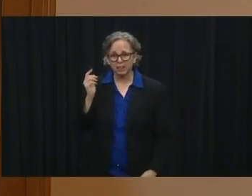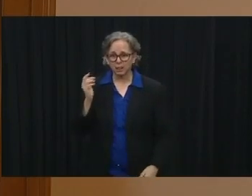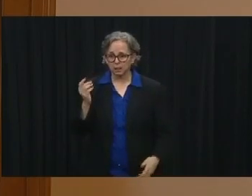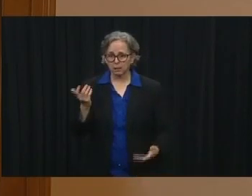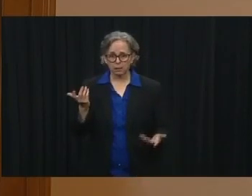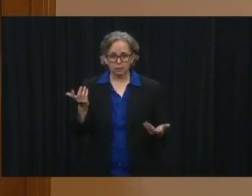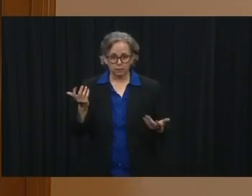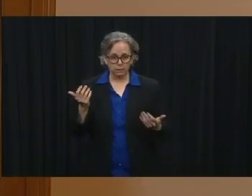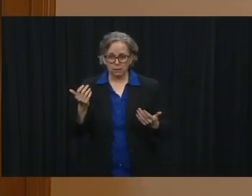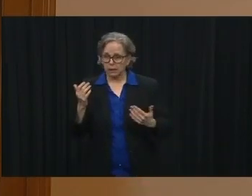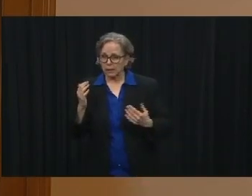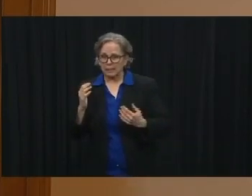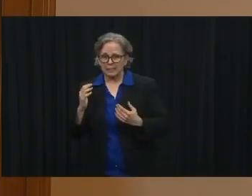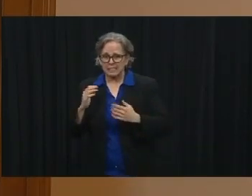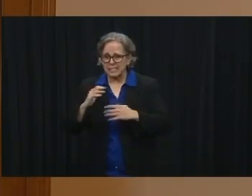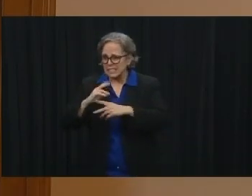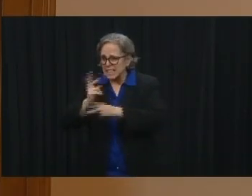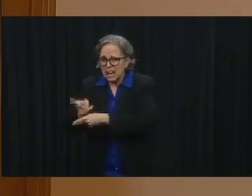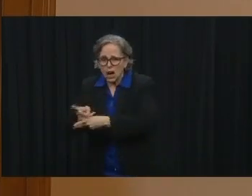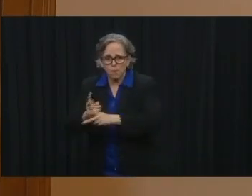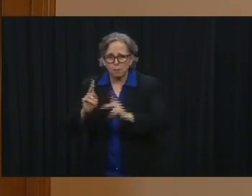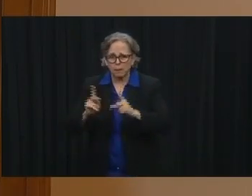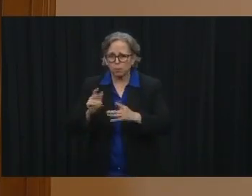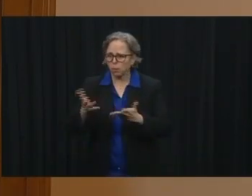So Ohio, what you're doing